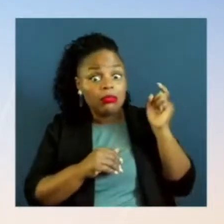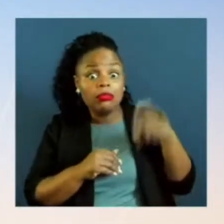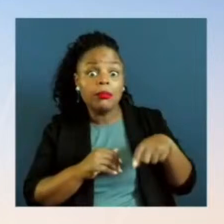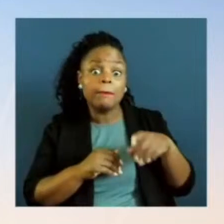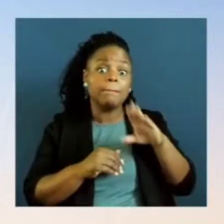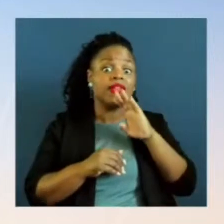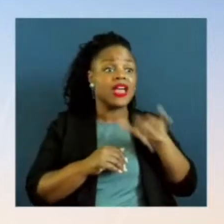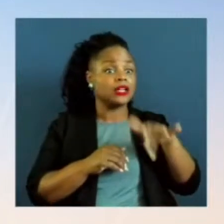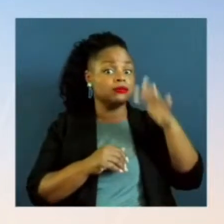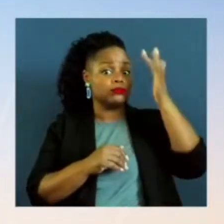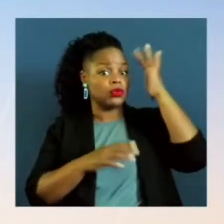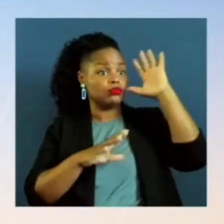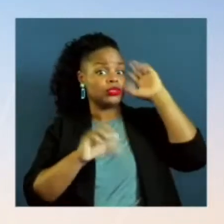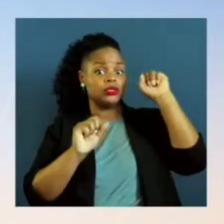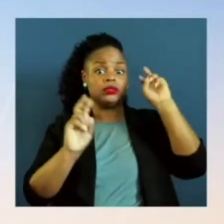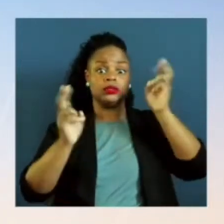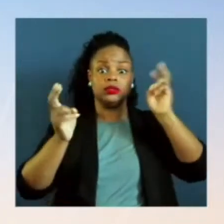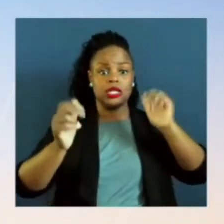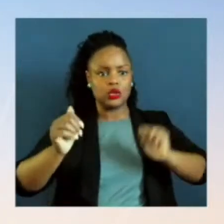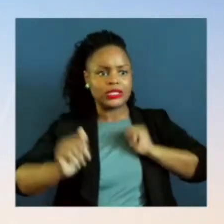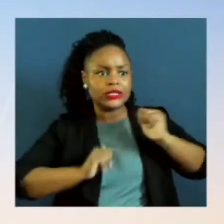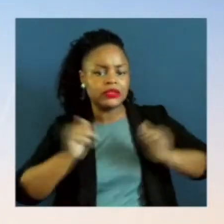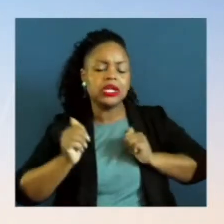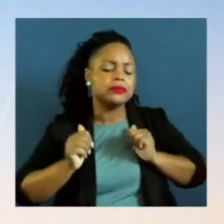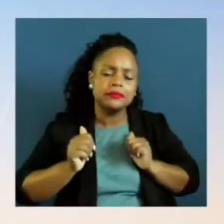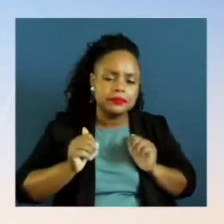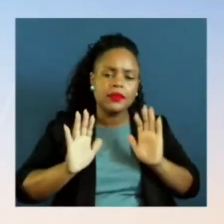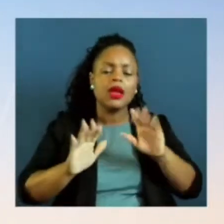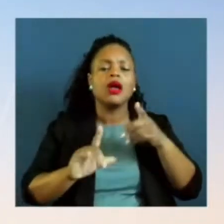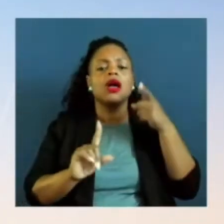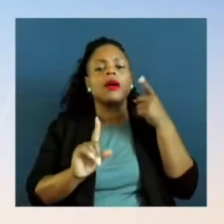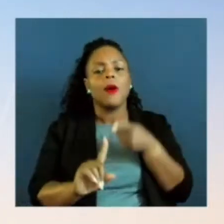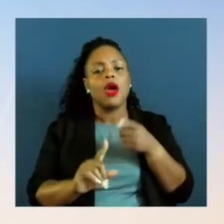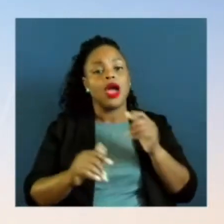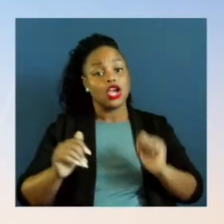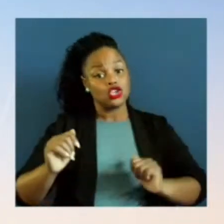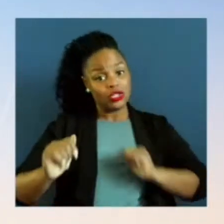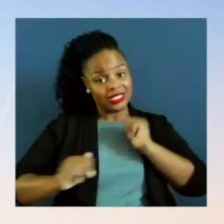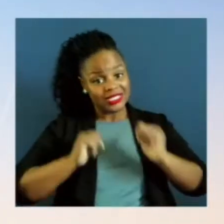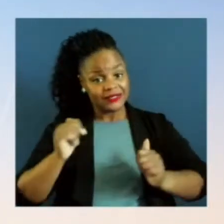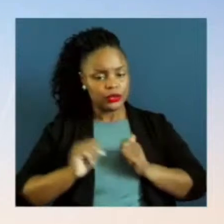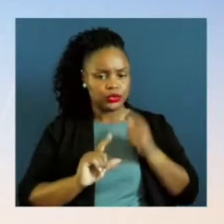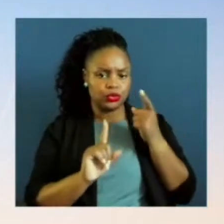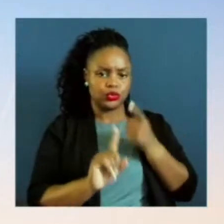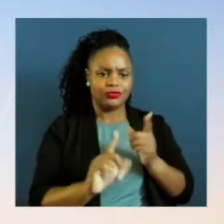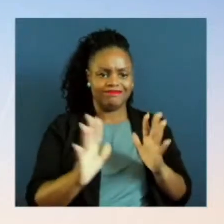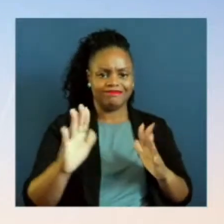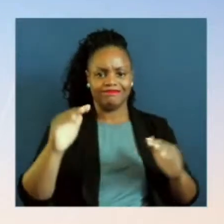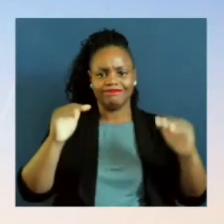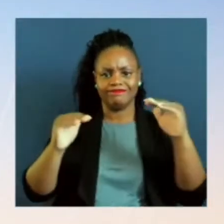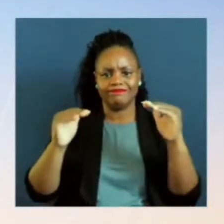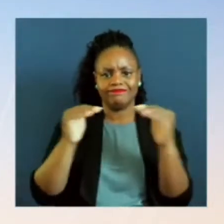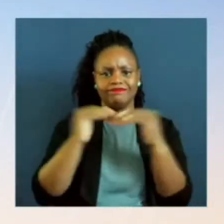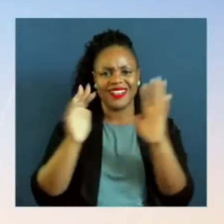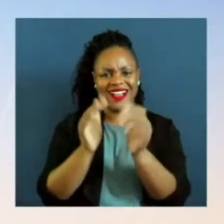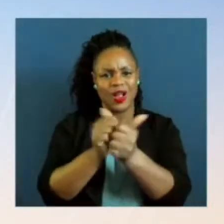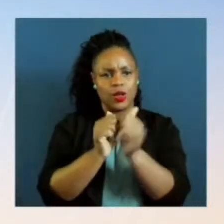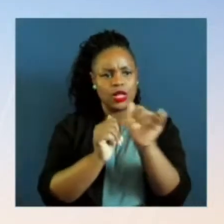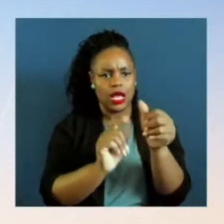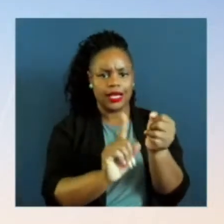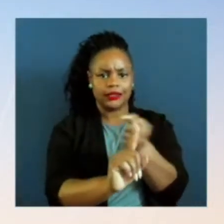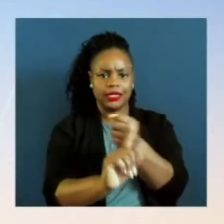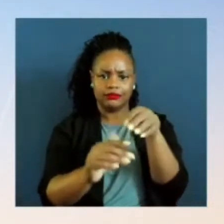to bring them up to where they need to be to meet the level the attackers focus on those networks. Jen? Some of my colleagues at